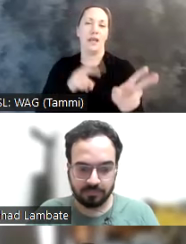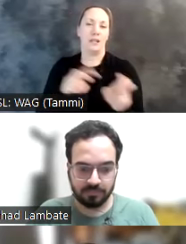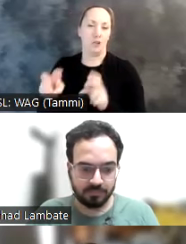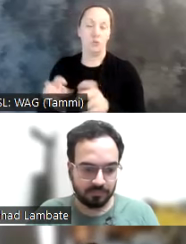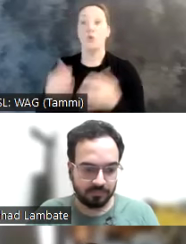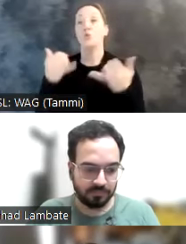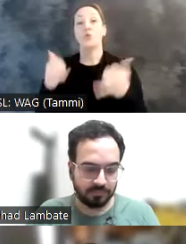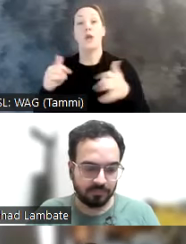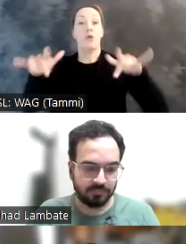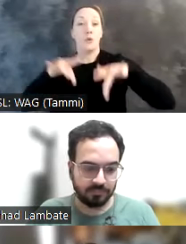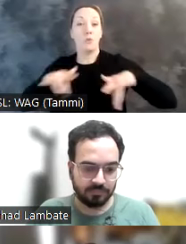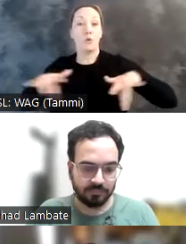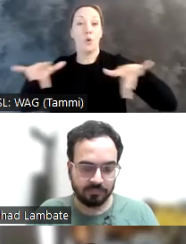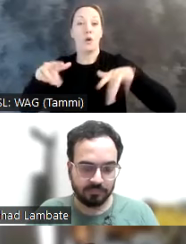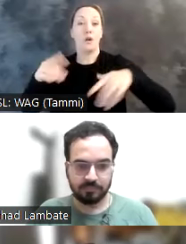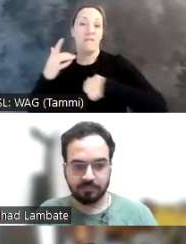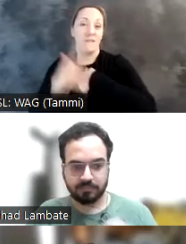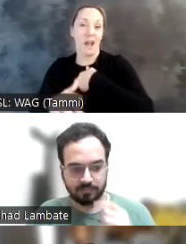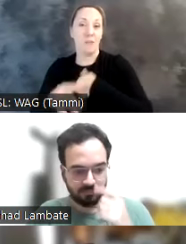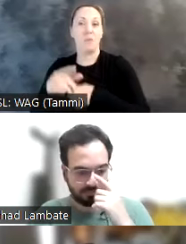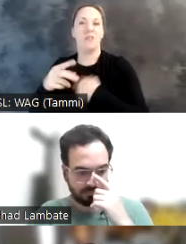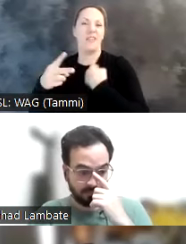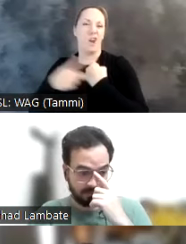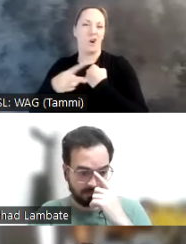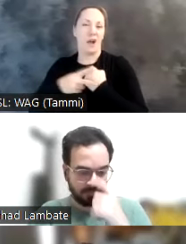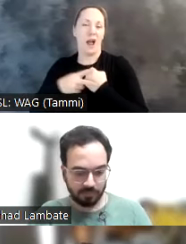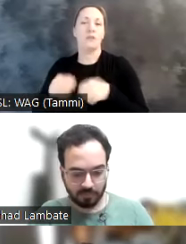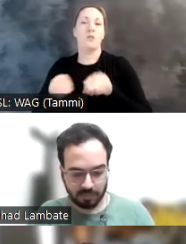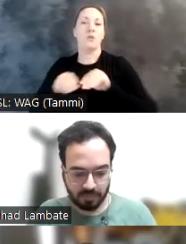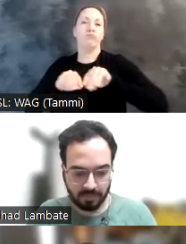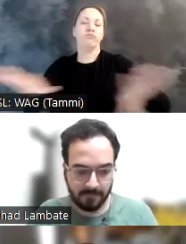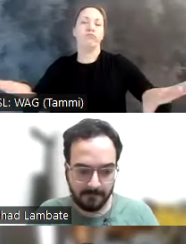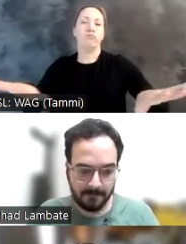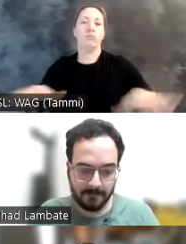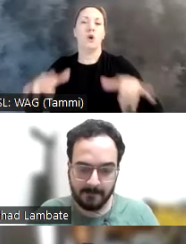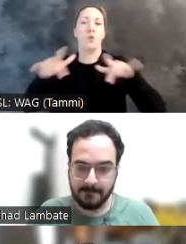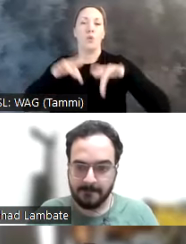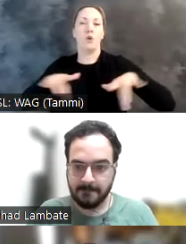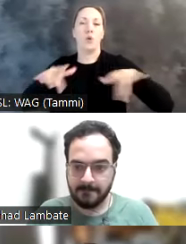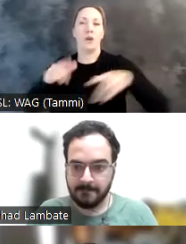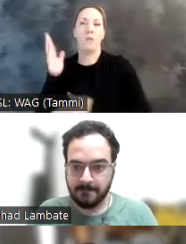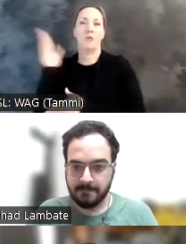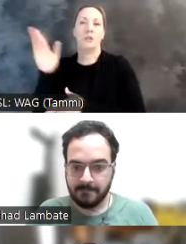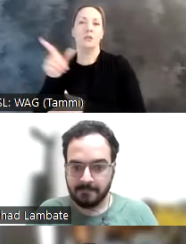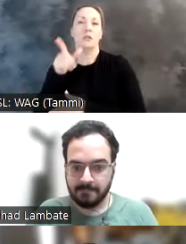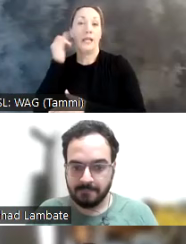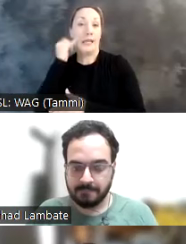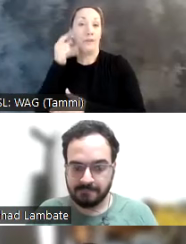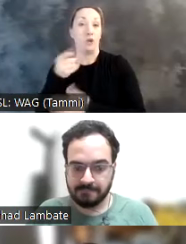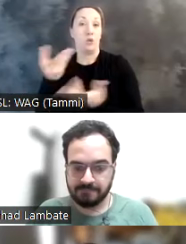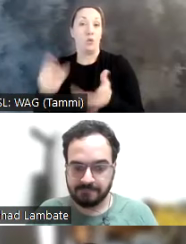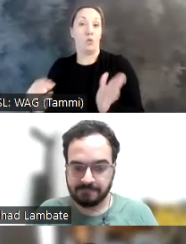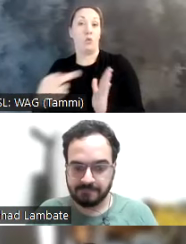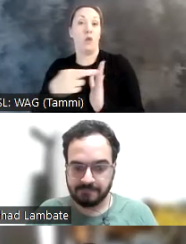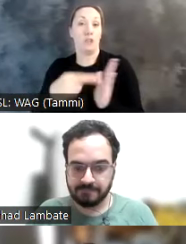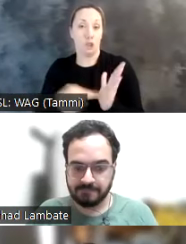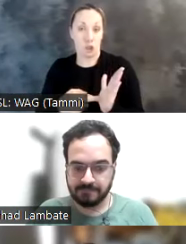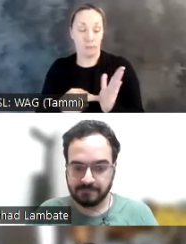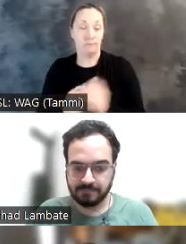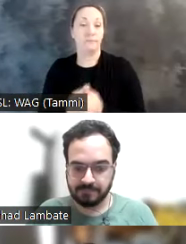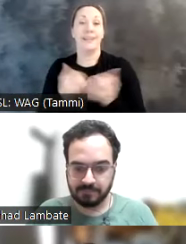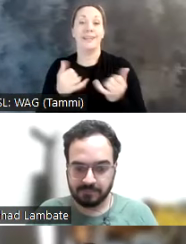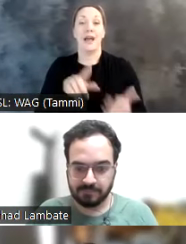webinar archives, and we'll send out a copy of the recording and presentation to everyone who registered. And now I would like to